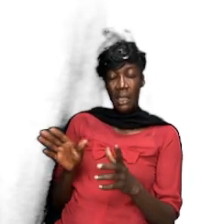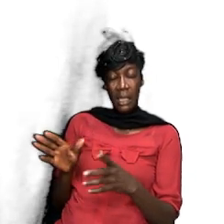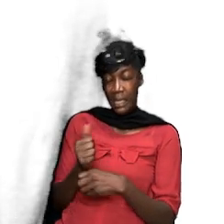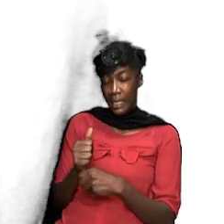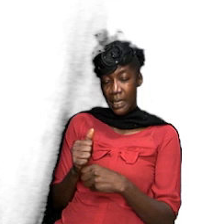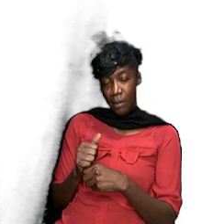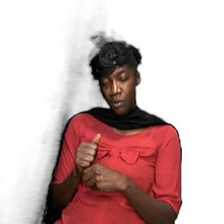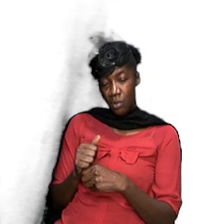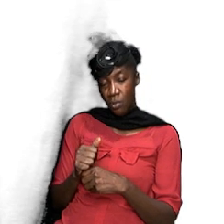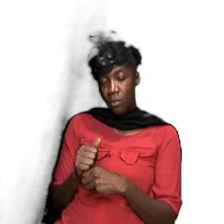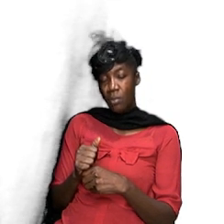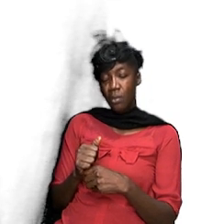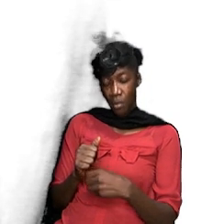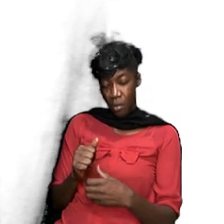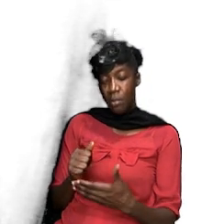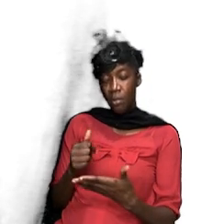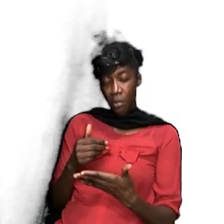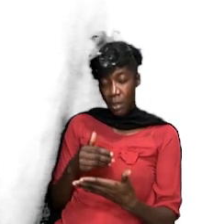word of God.